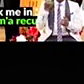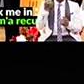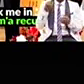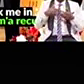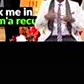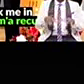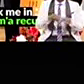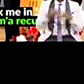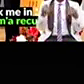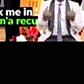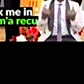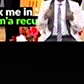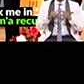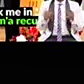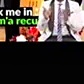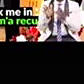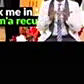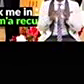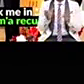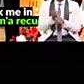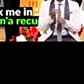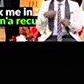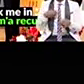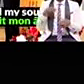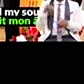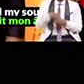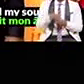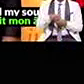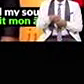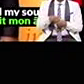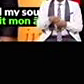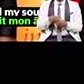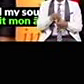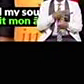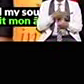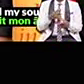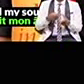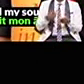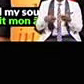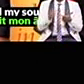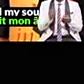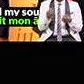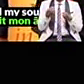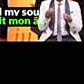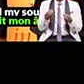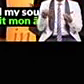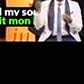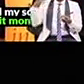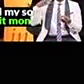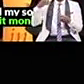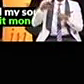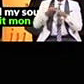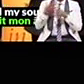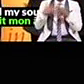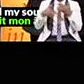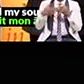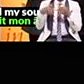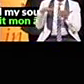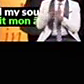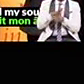sin, but Jesus took me in, and then a little light from heaven filled my